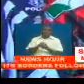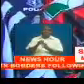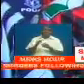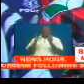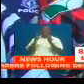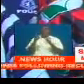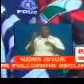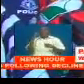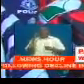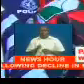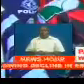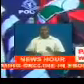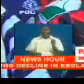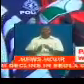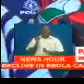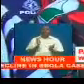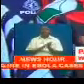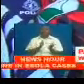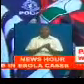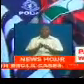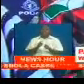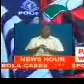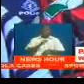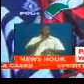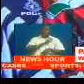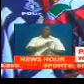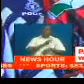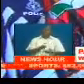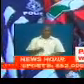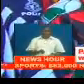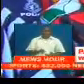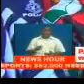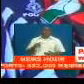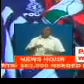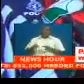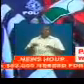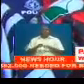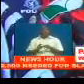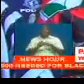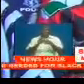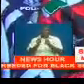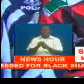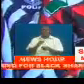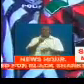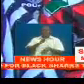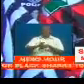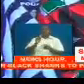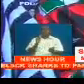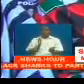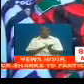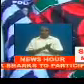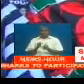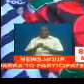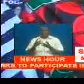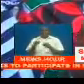necessary attention. You know that most of the schools are also Muslim schools. They started it. So we need to do some kind of collaboration with them, so